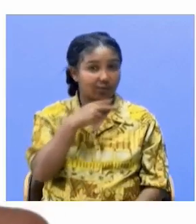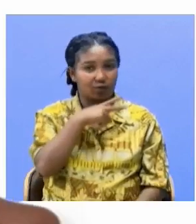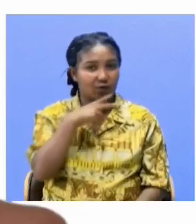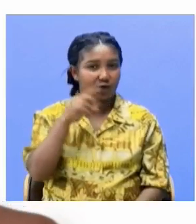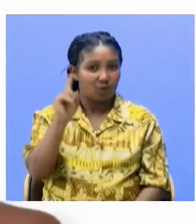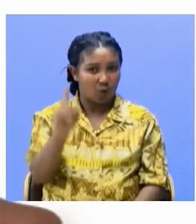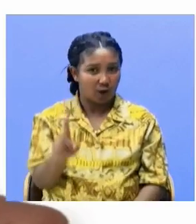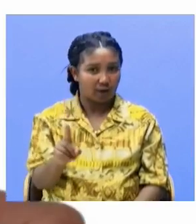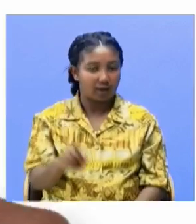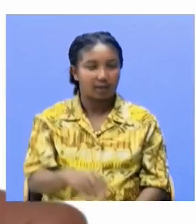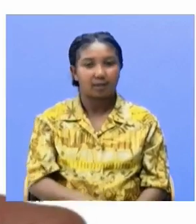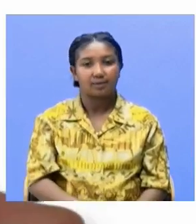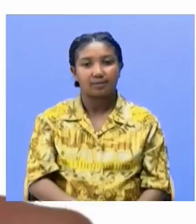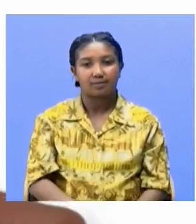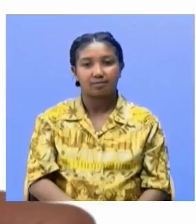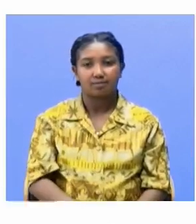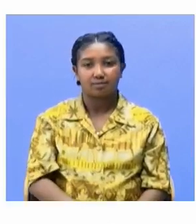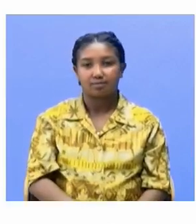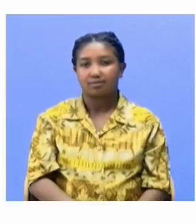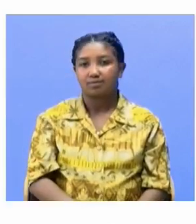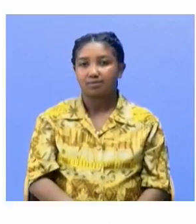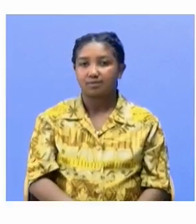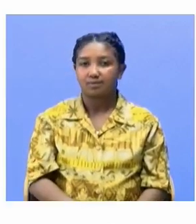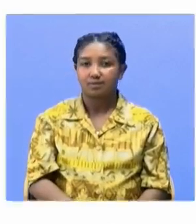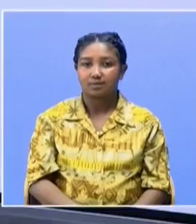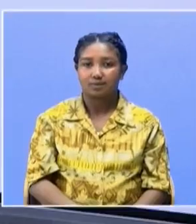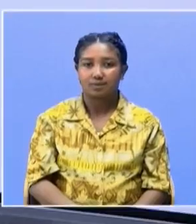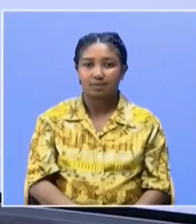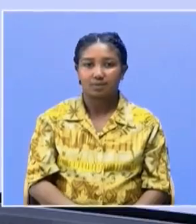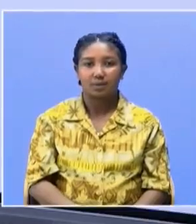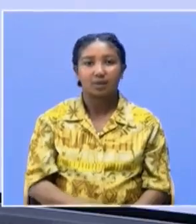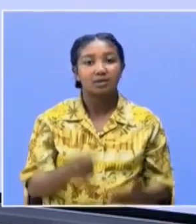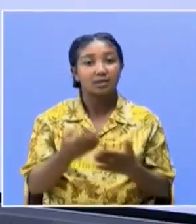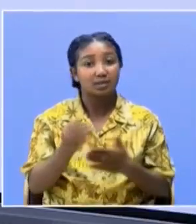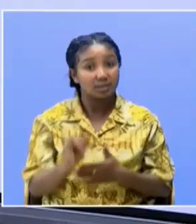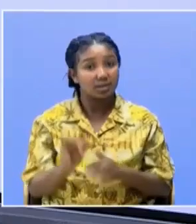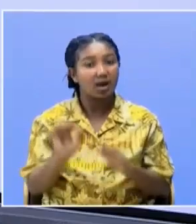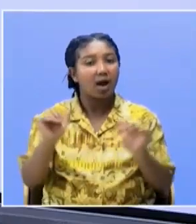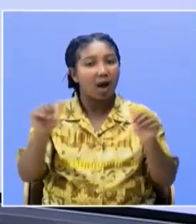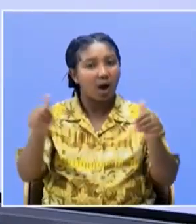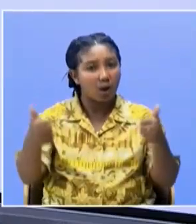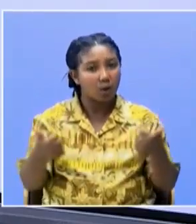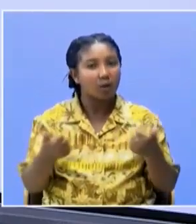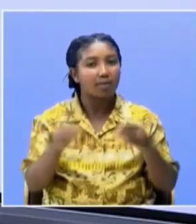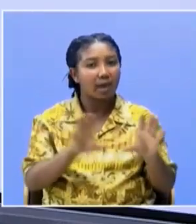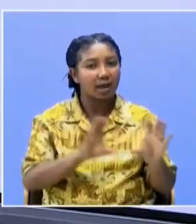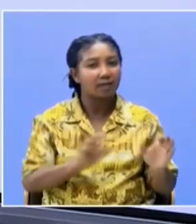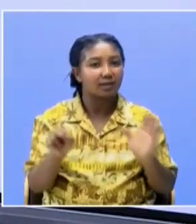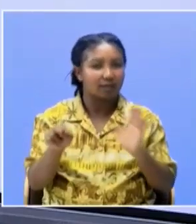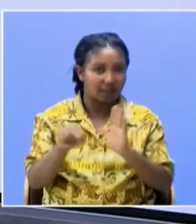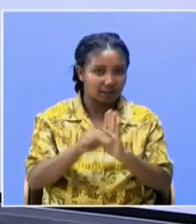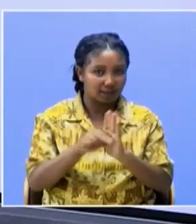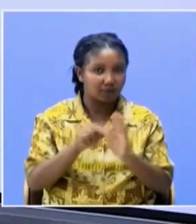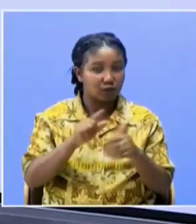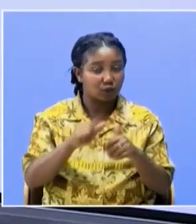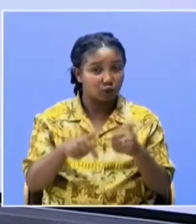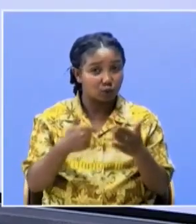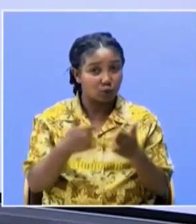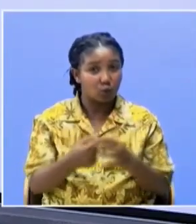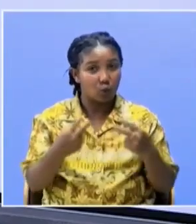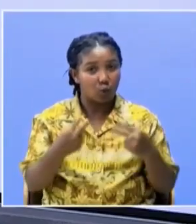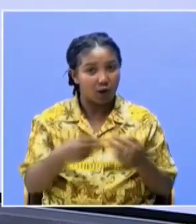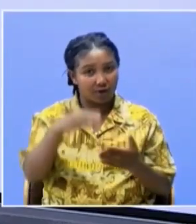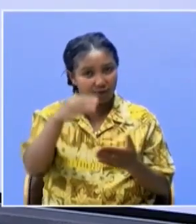1. Very good. This is how we make it negative. So we have